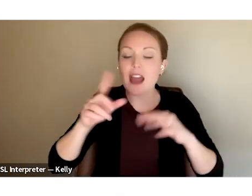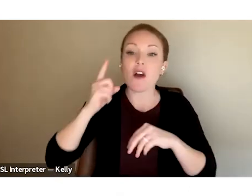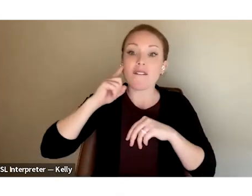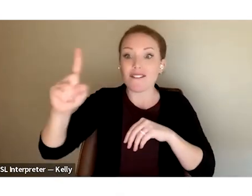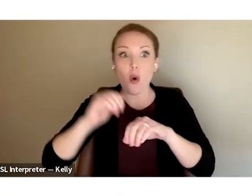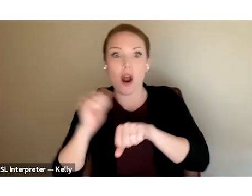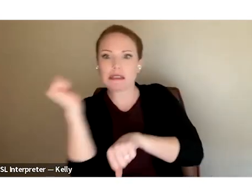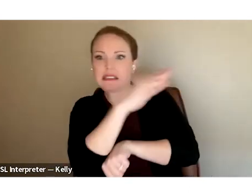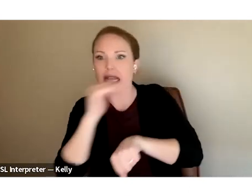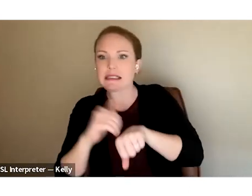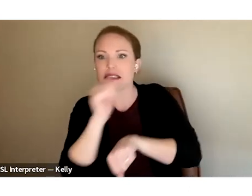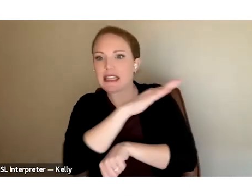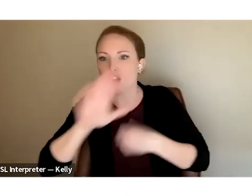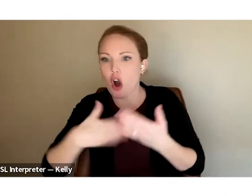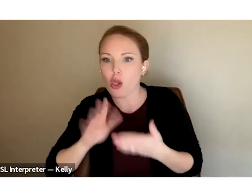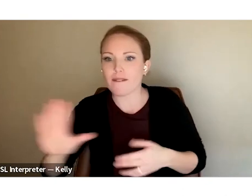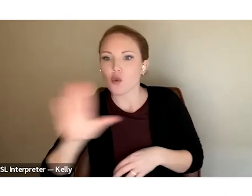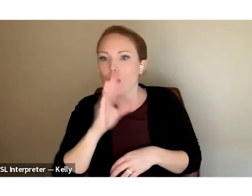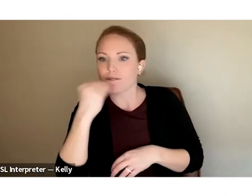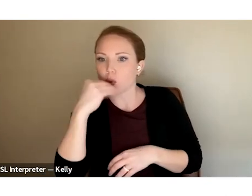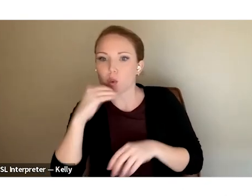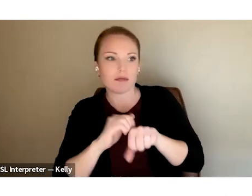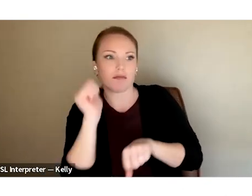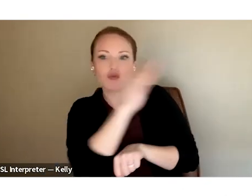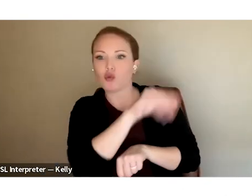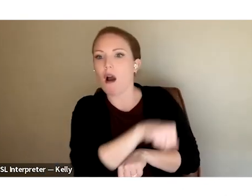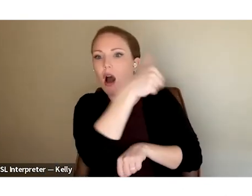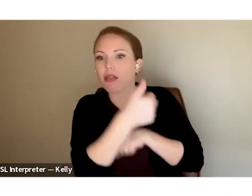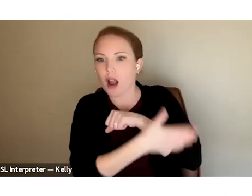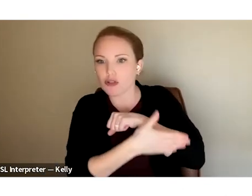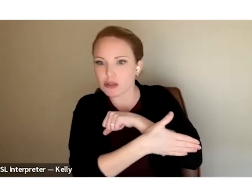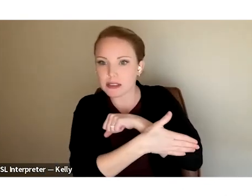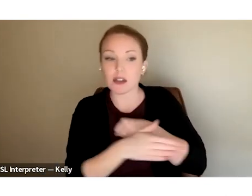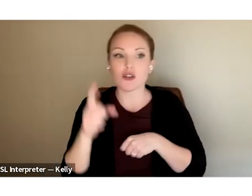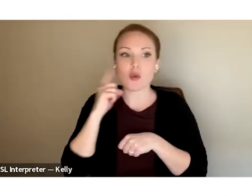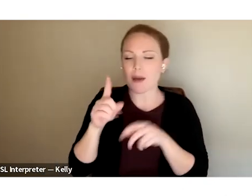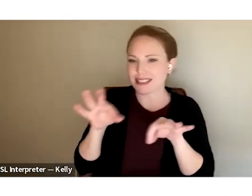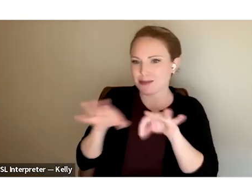Western countries. And so I was explaining this article to Rami, sent it to him, and I said,